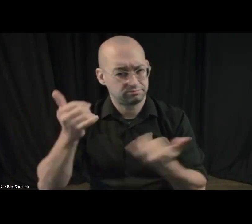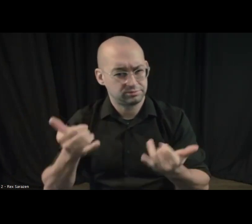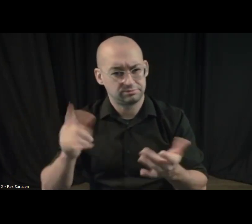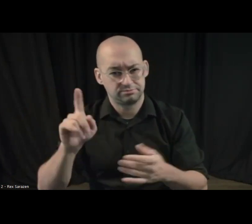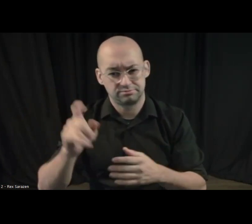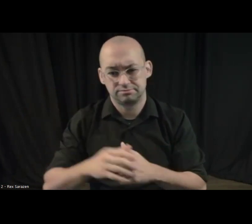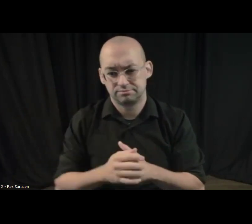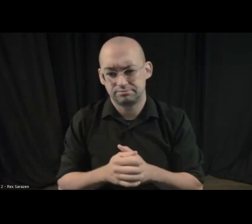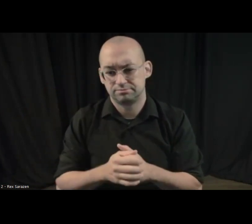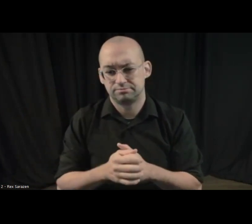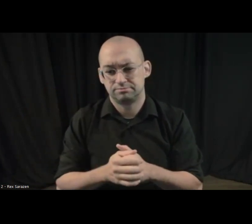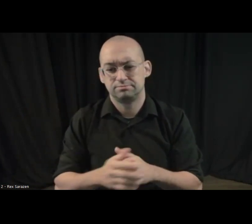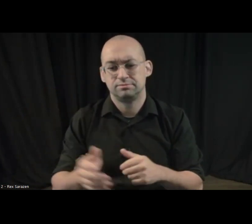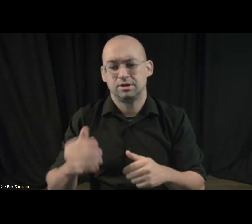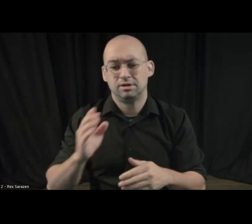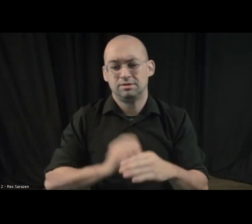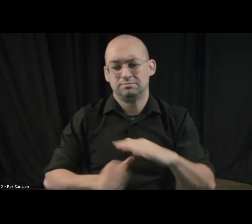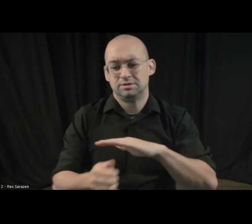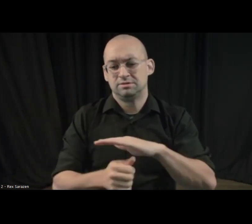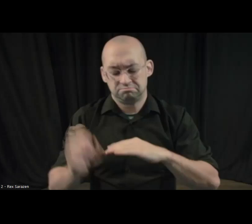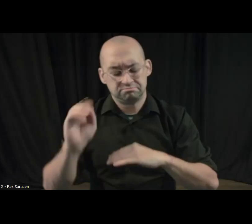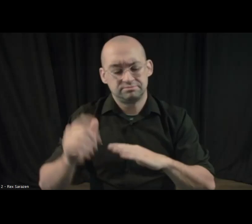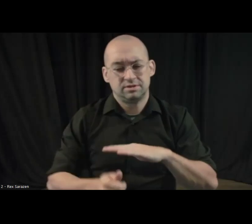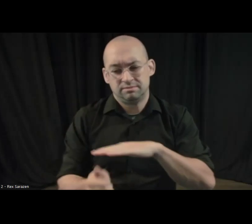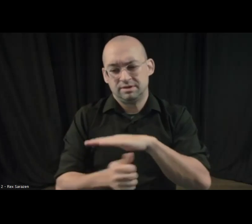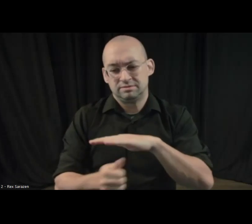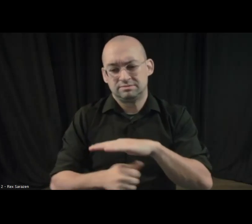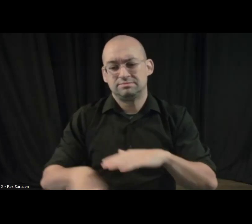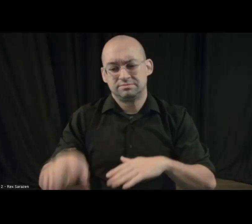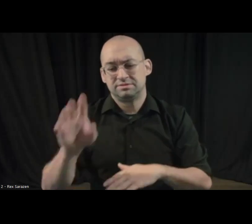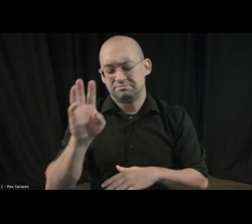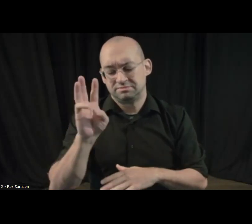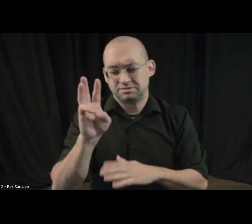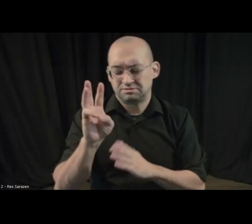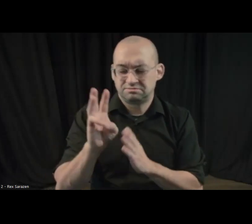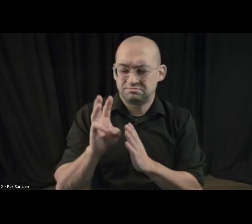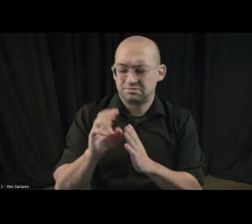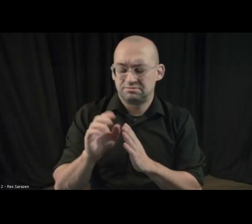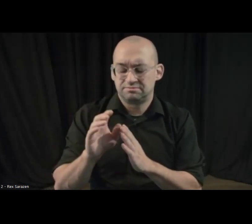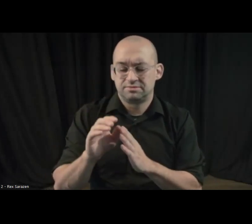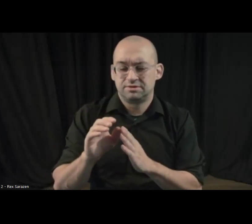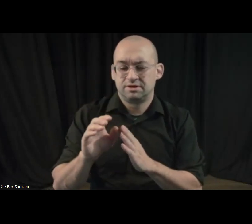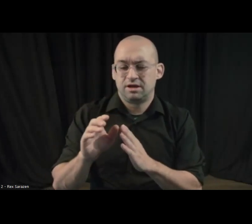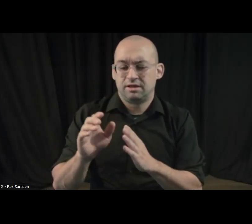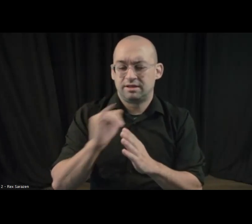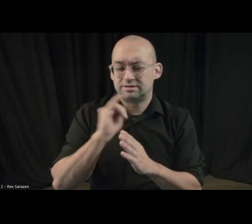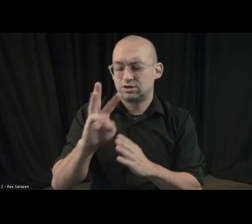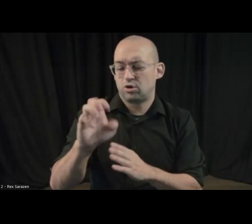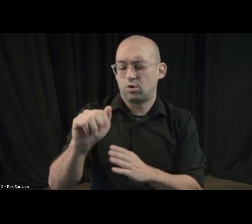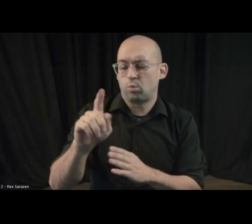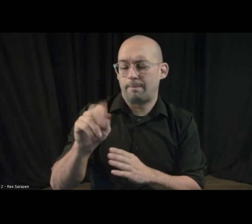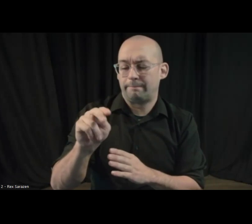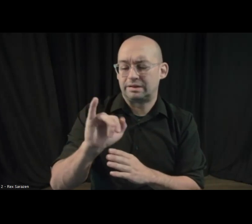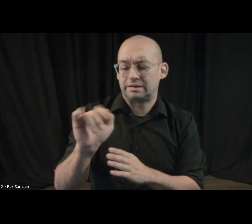basis of citizenship and immigration status. The second is the weaponization of federal